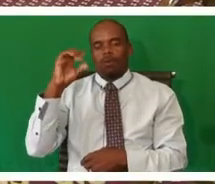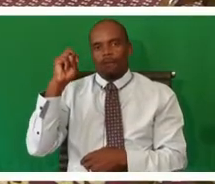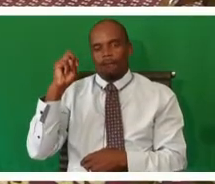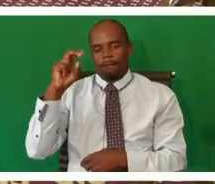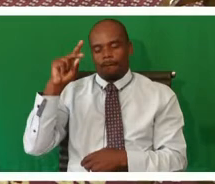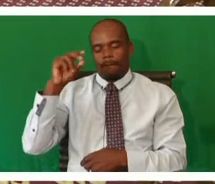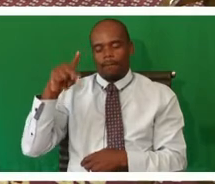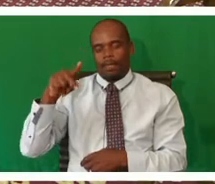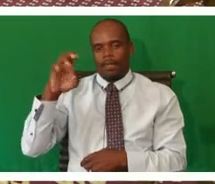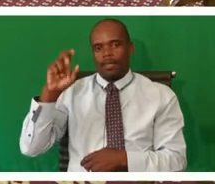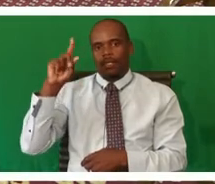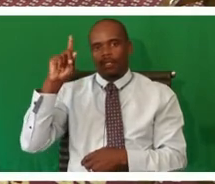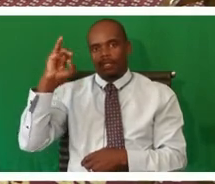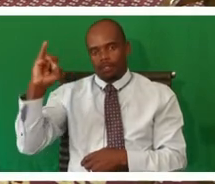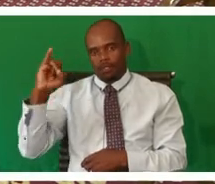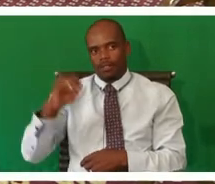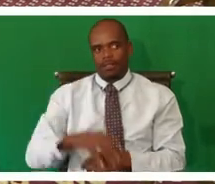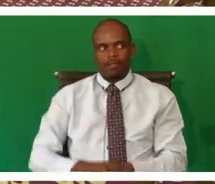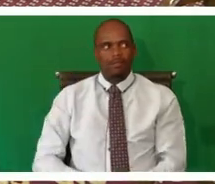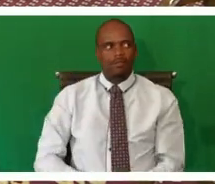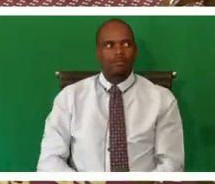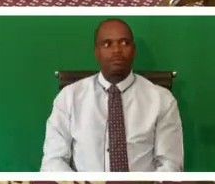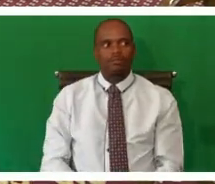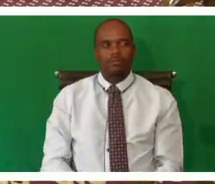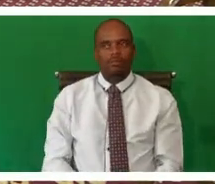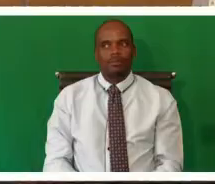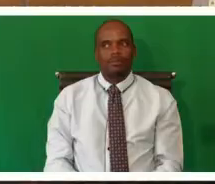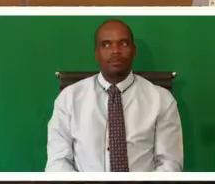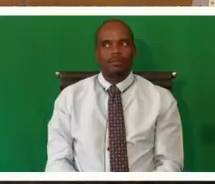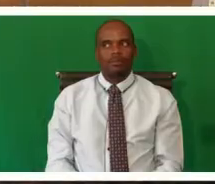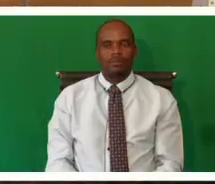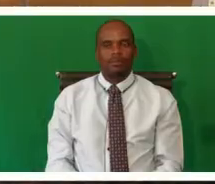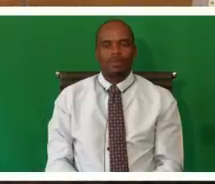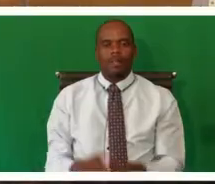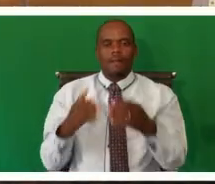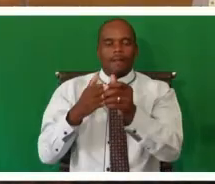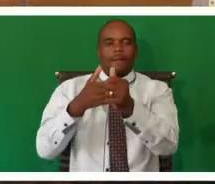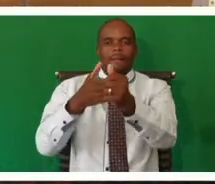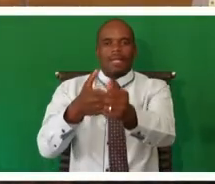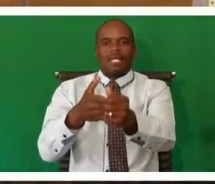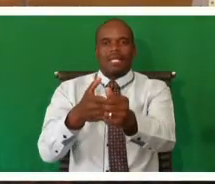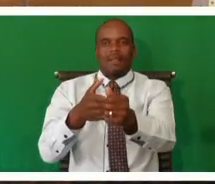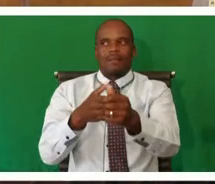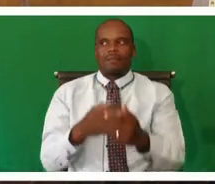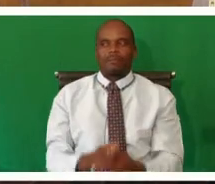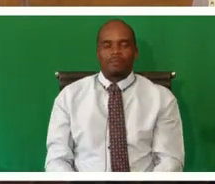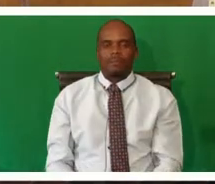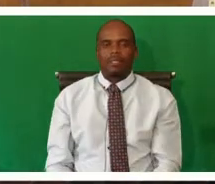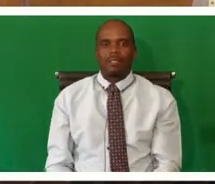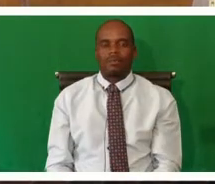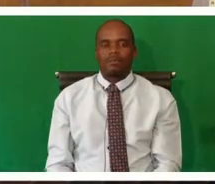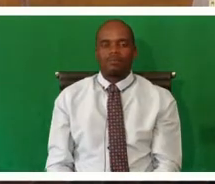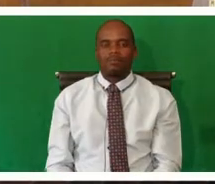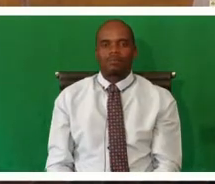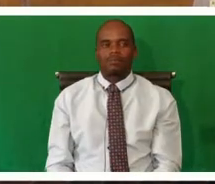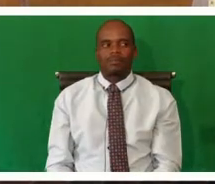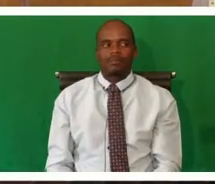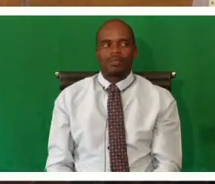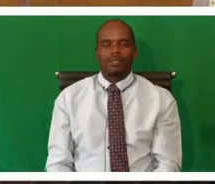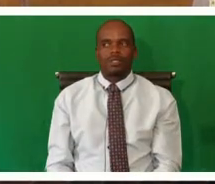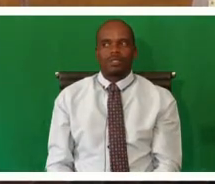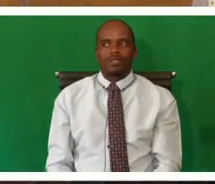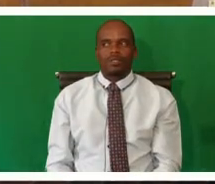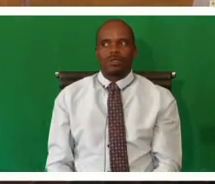local government, leaders of Chapter 9 and 10 institutions, business